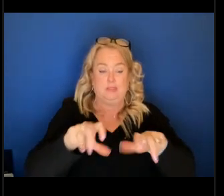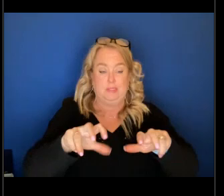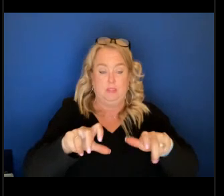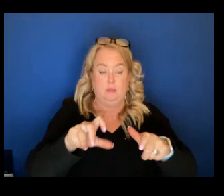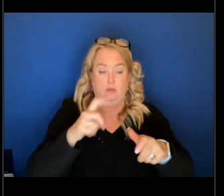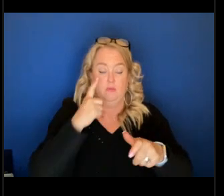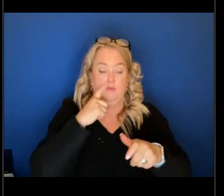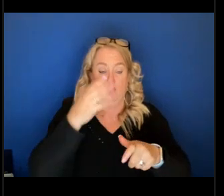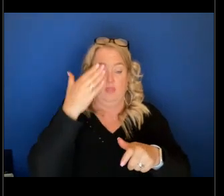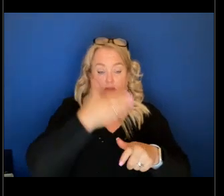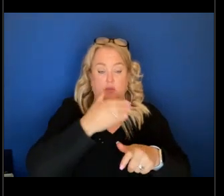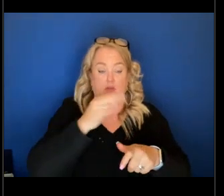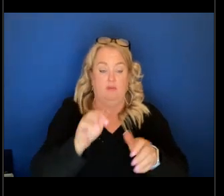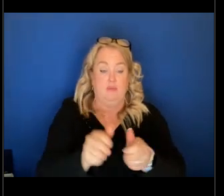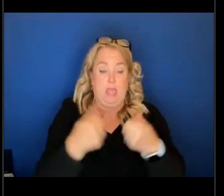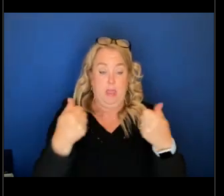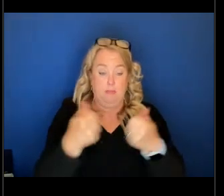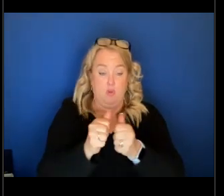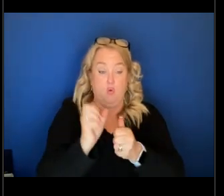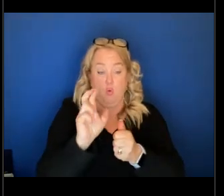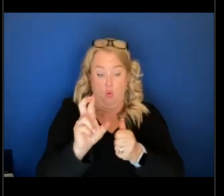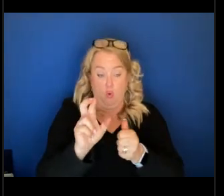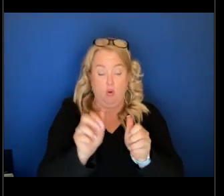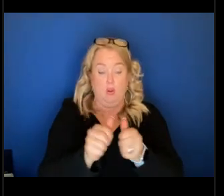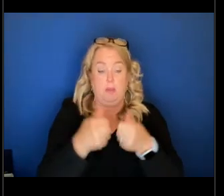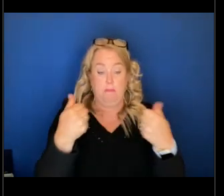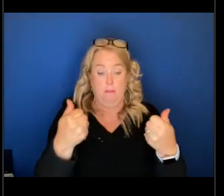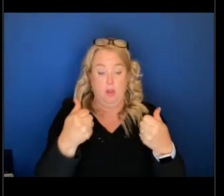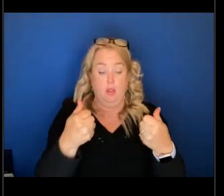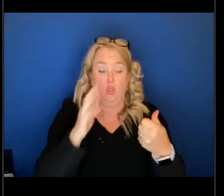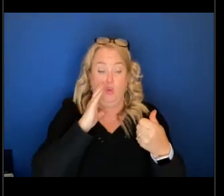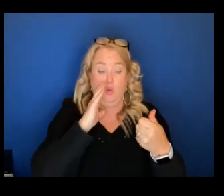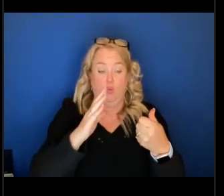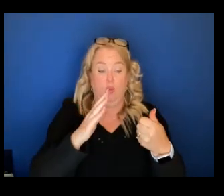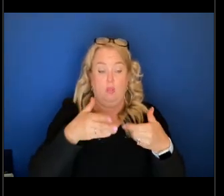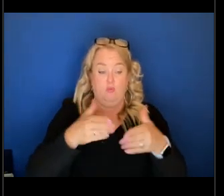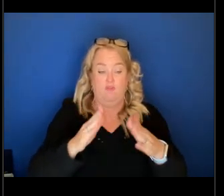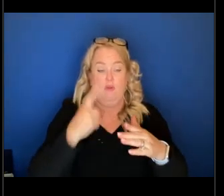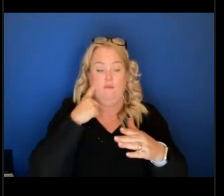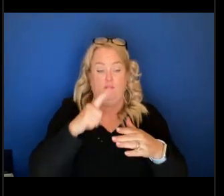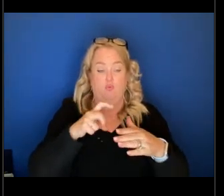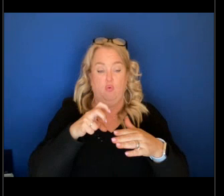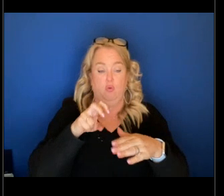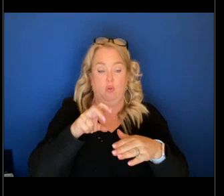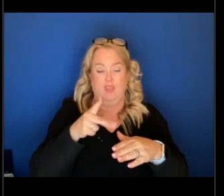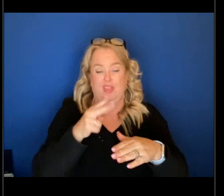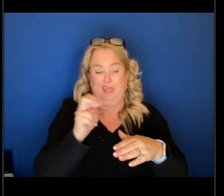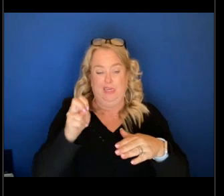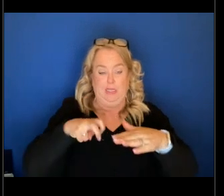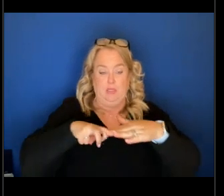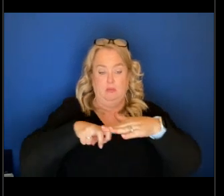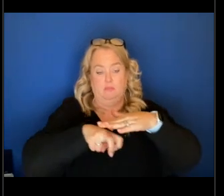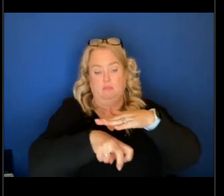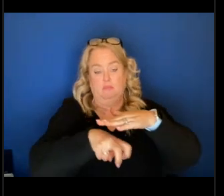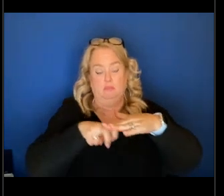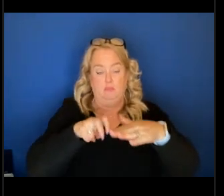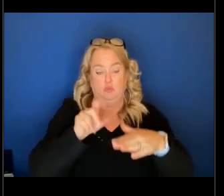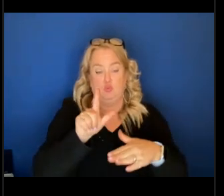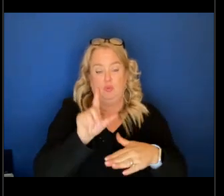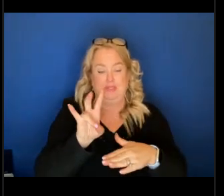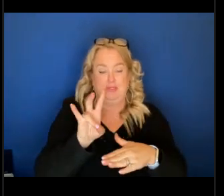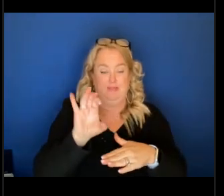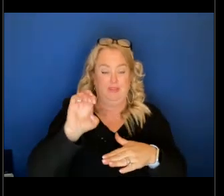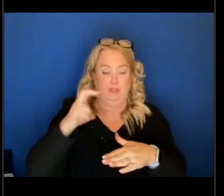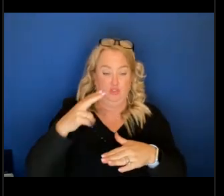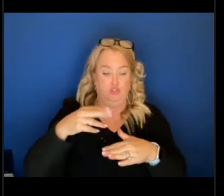or a cabinet that provides knee clearance that is 27 inches high